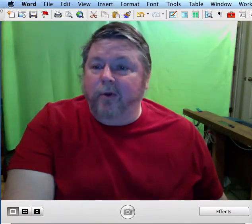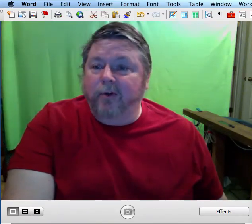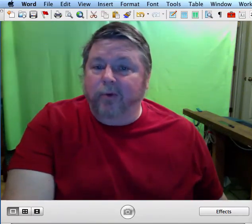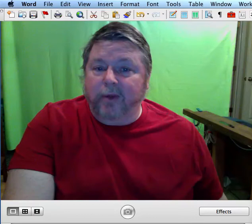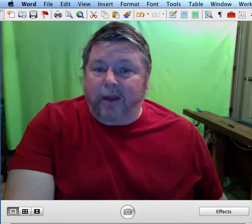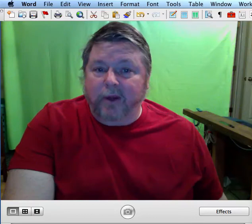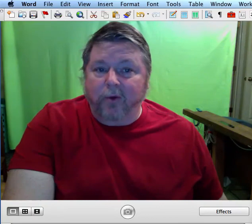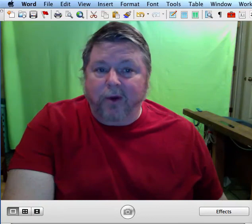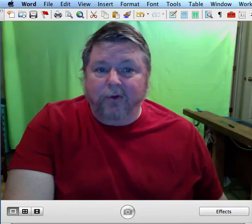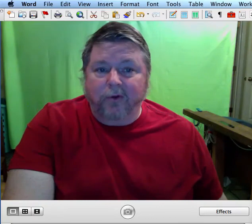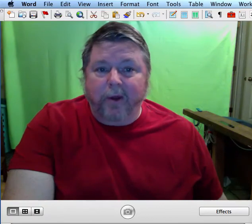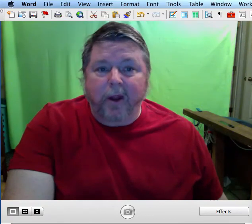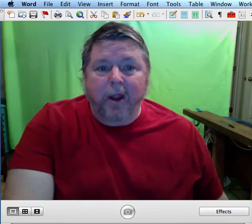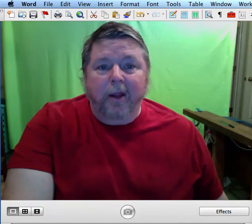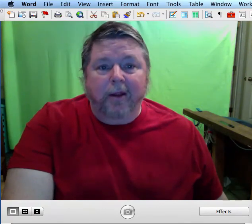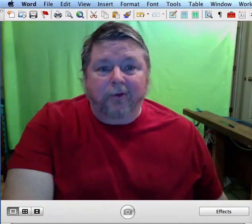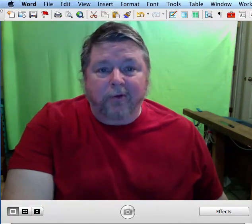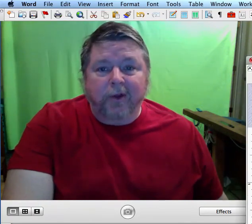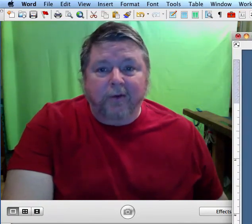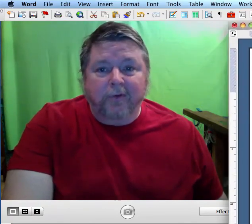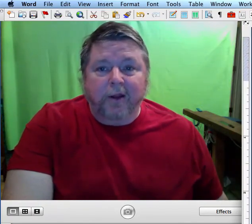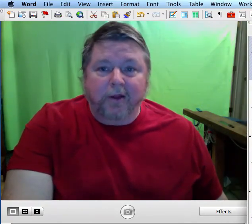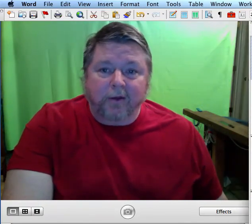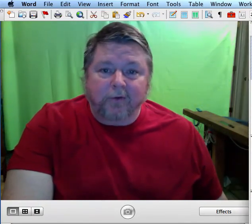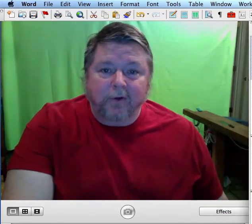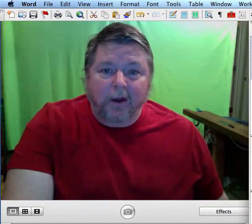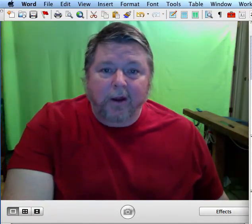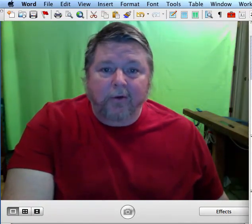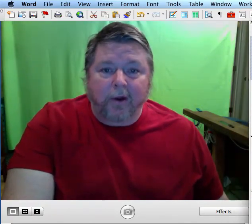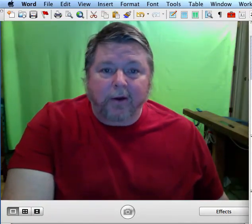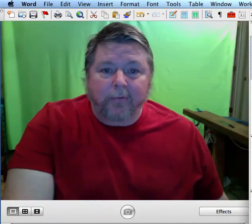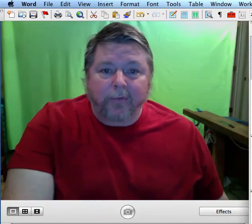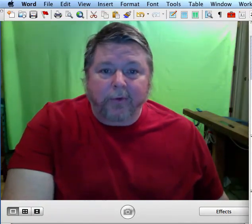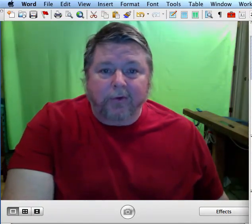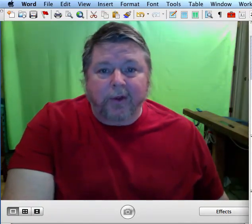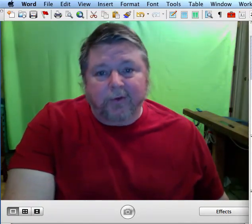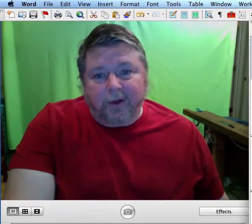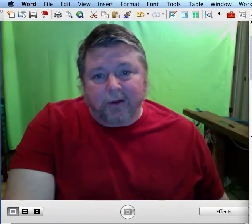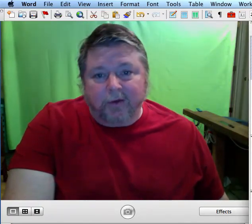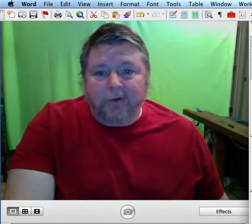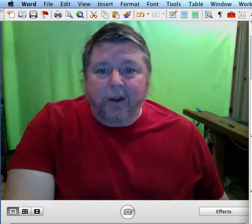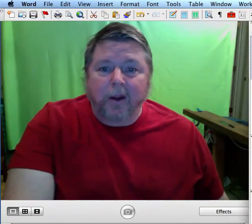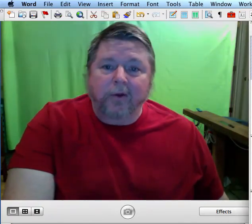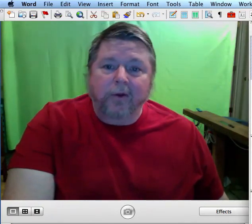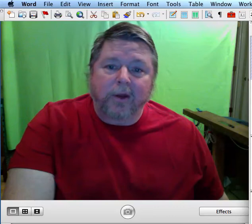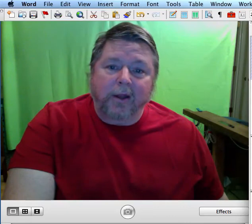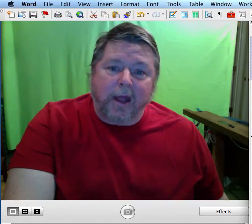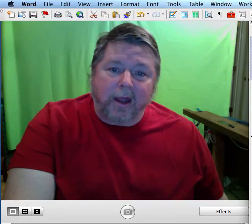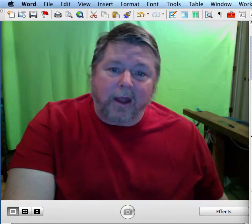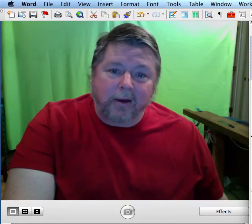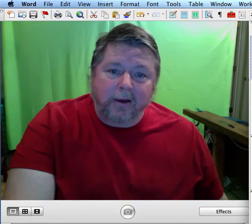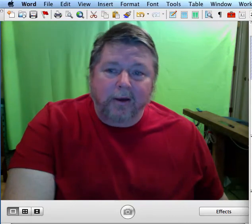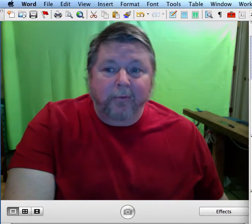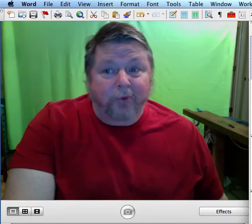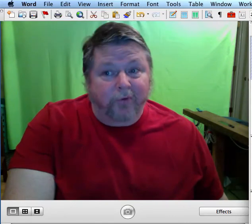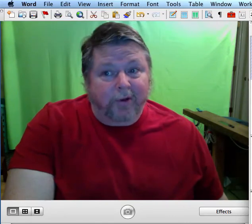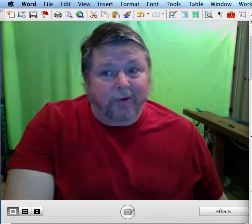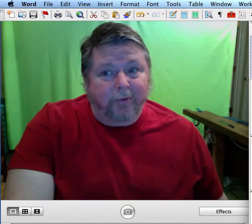it is always worth asking questions about. The source text said this, right? Source text said this, and you did that,